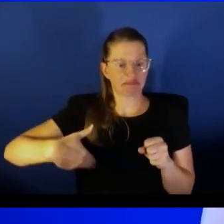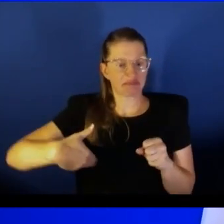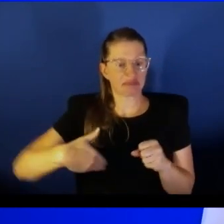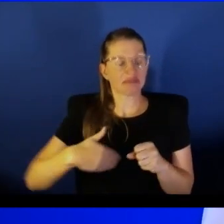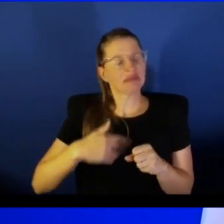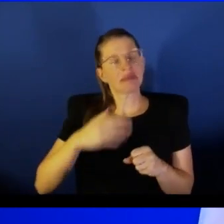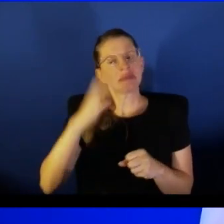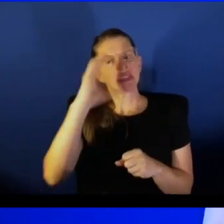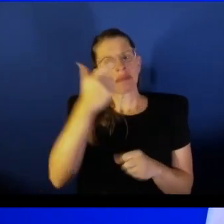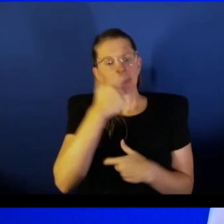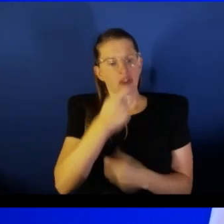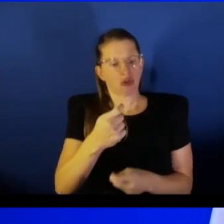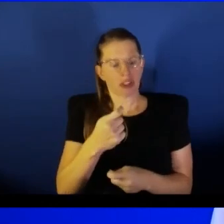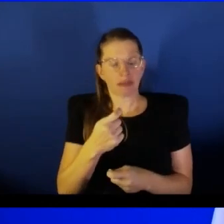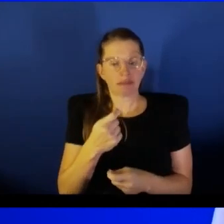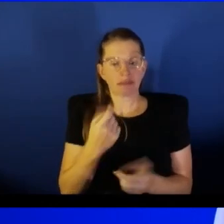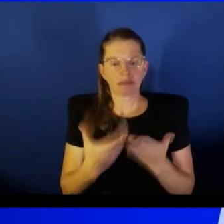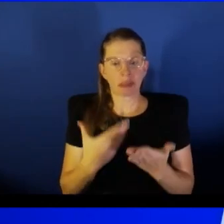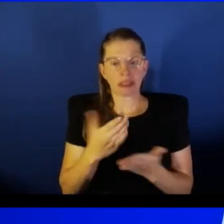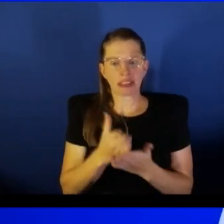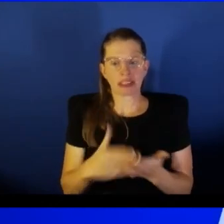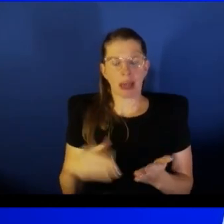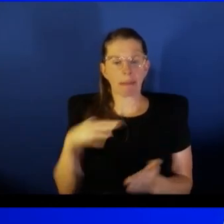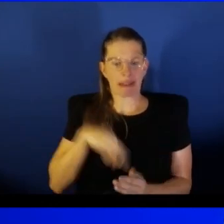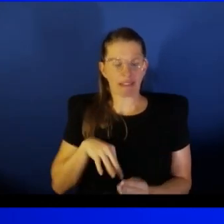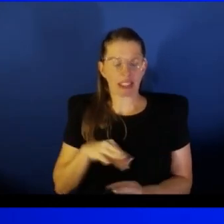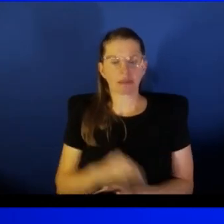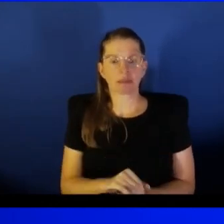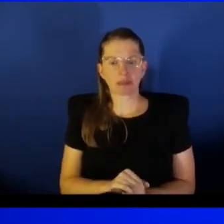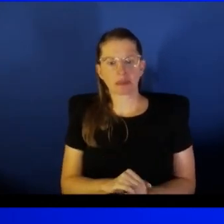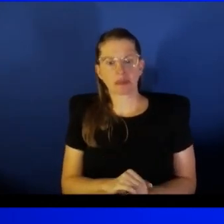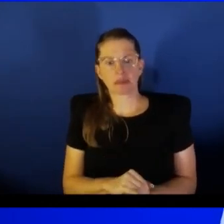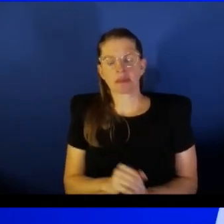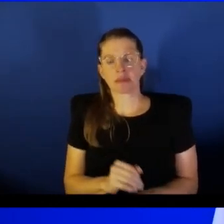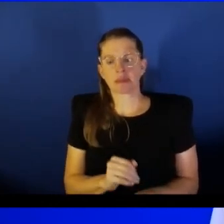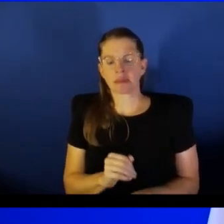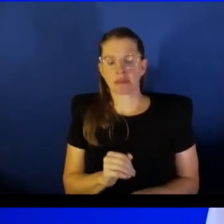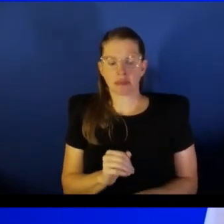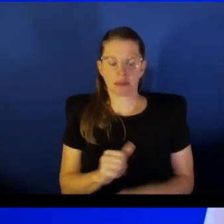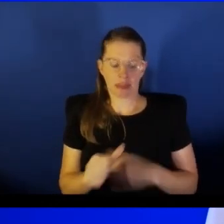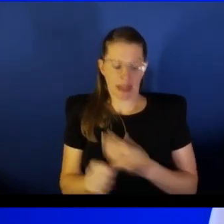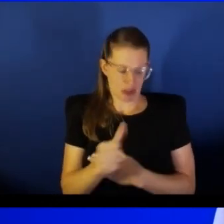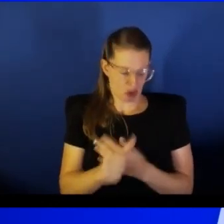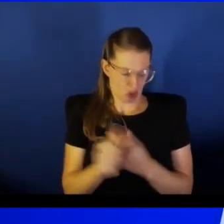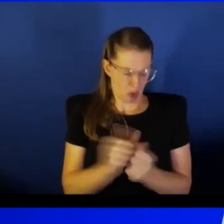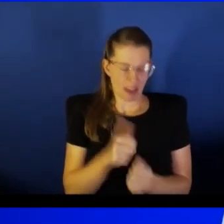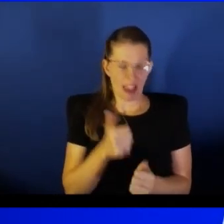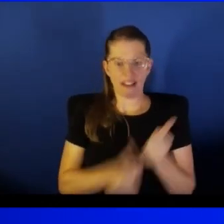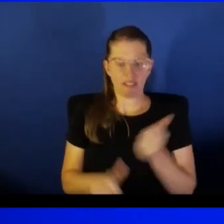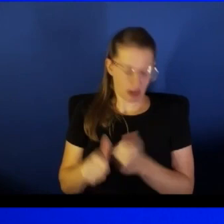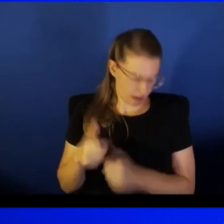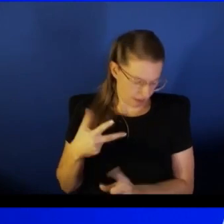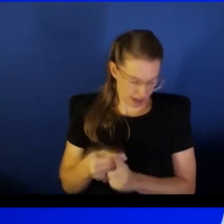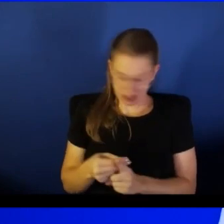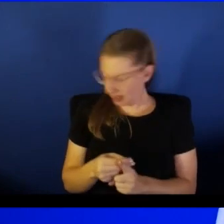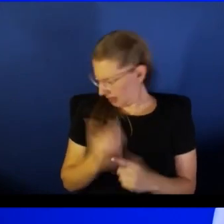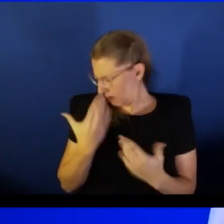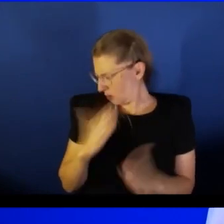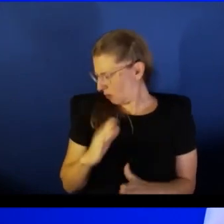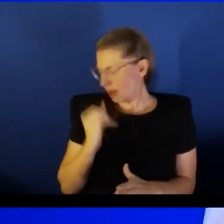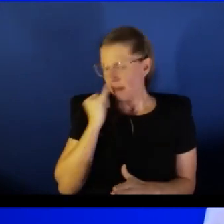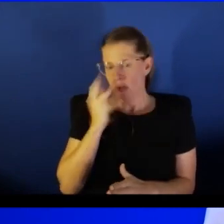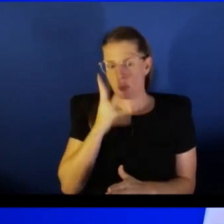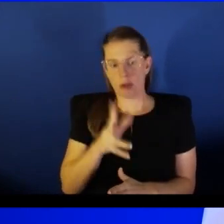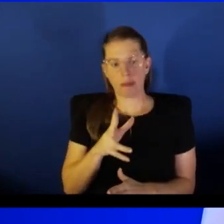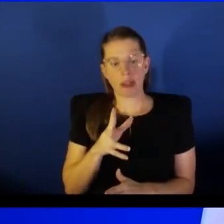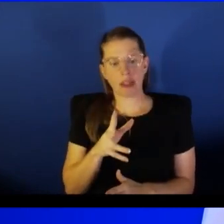that it might be of some benefit. There are hazards with every vaccine, so I don't know that it would be necessarily